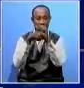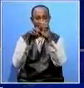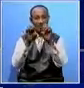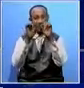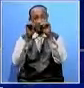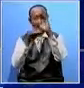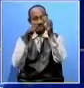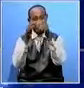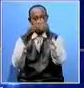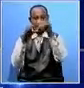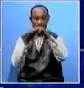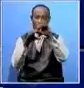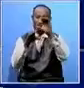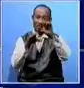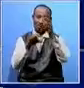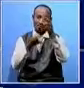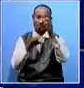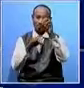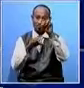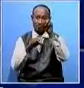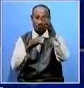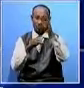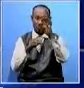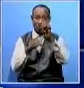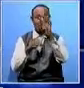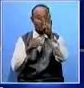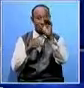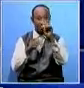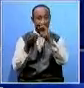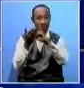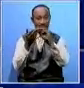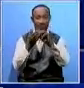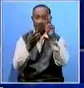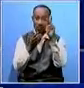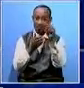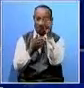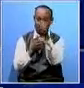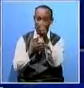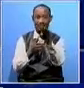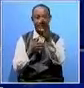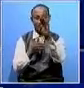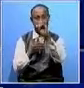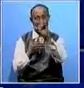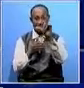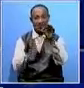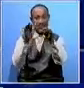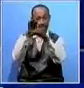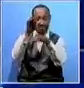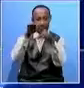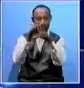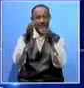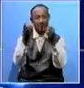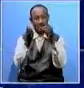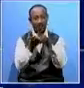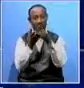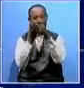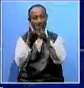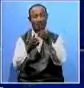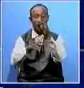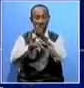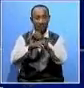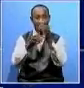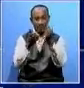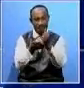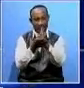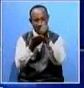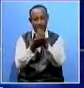center in Chongwe district. The 40 million kwacha Melinda Gates and Bill Foundation funded project will help train farmers on the